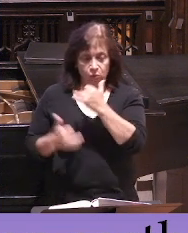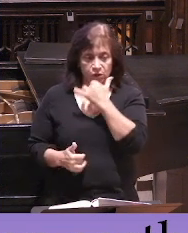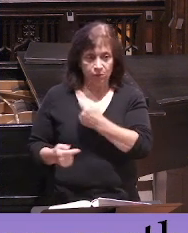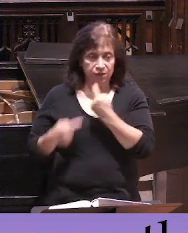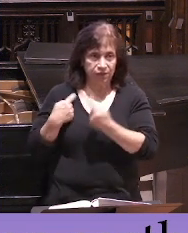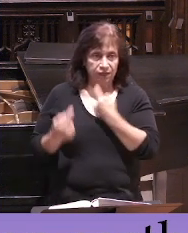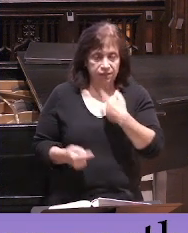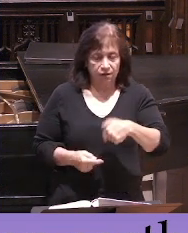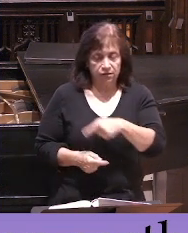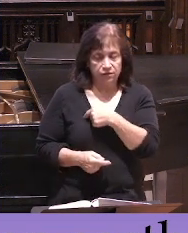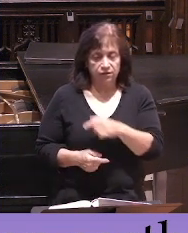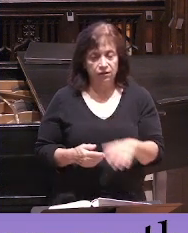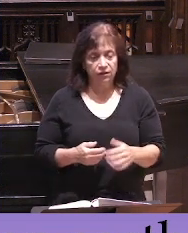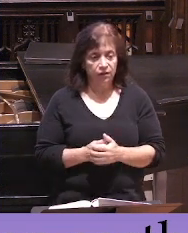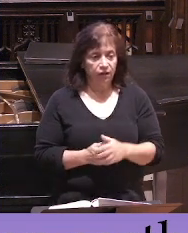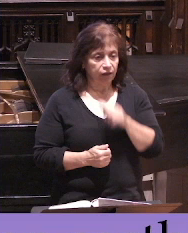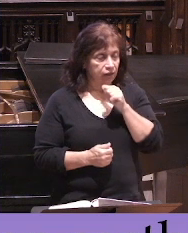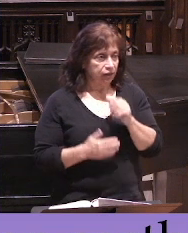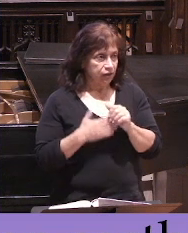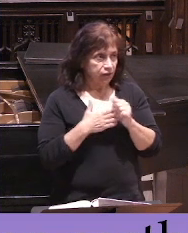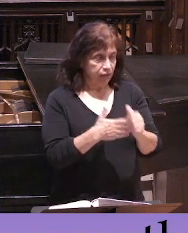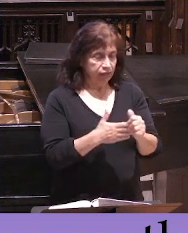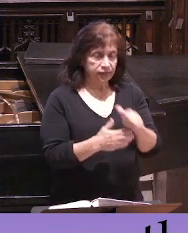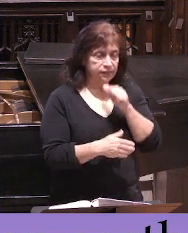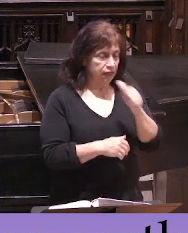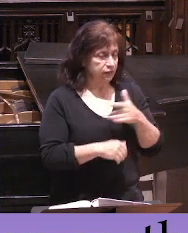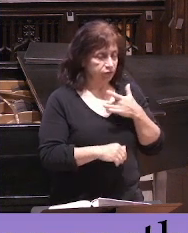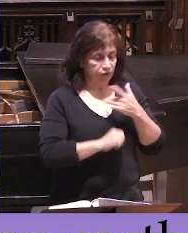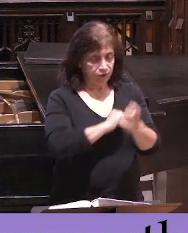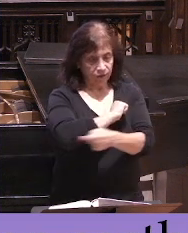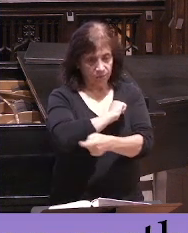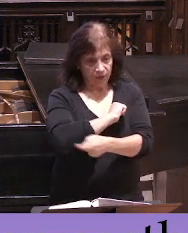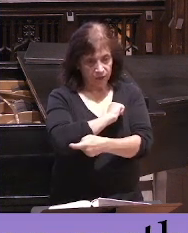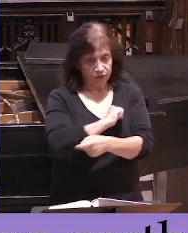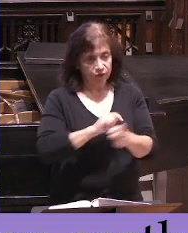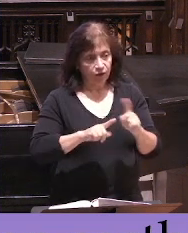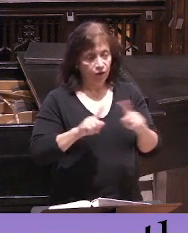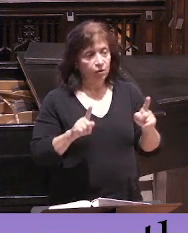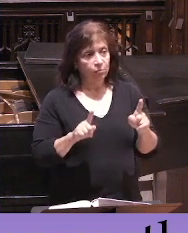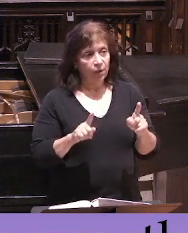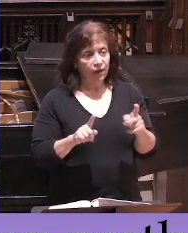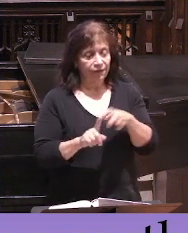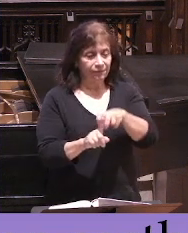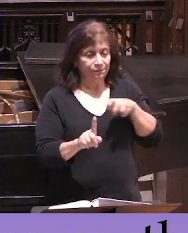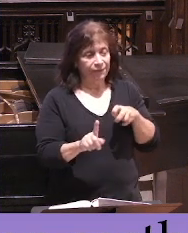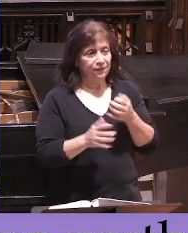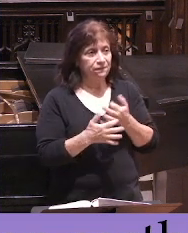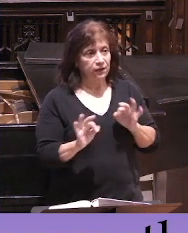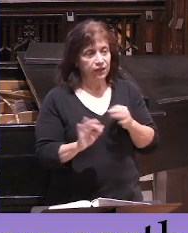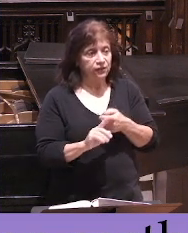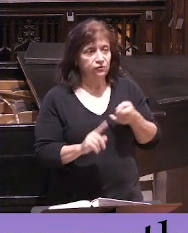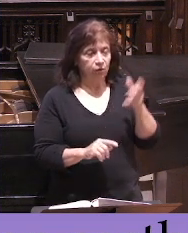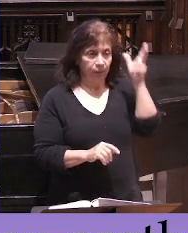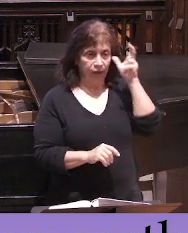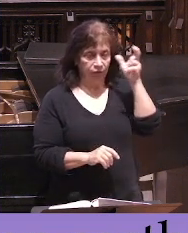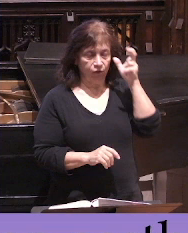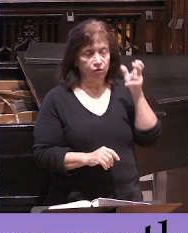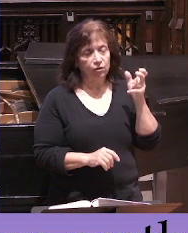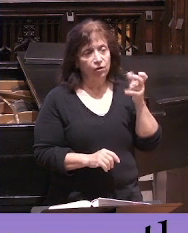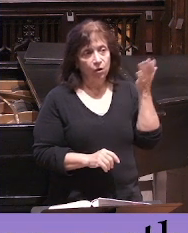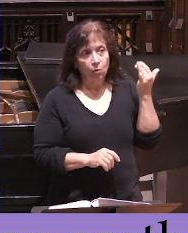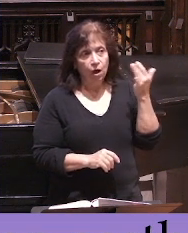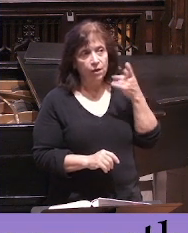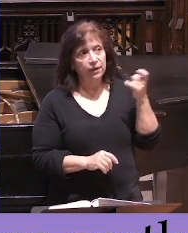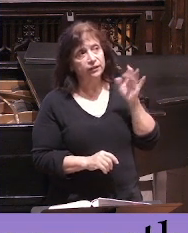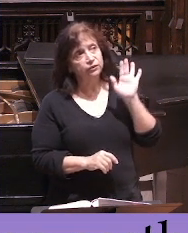trespass against us. And lead us not into temptation, but deliver us from evil.